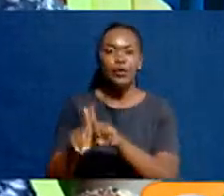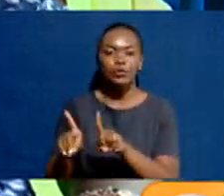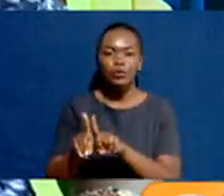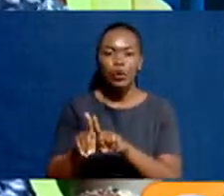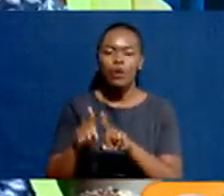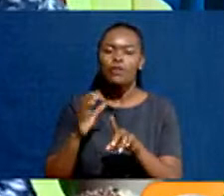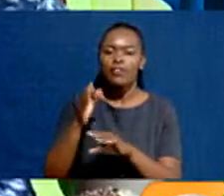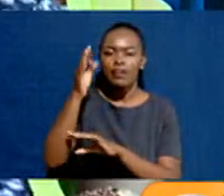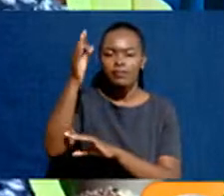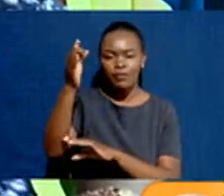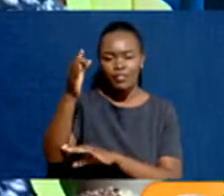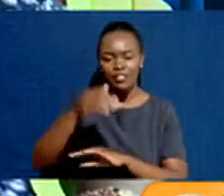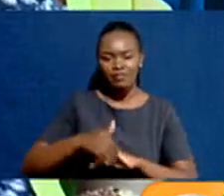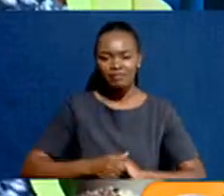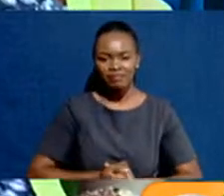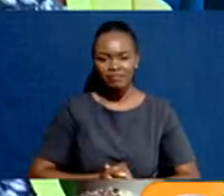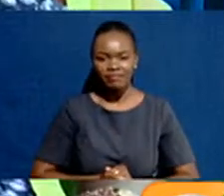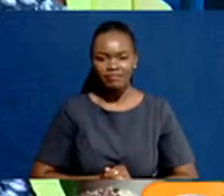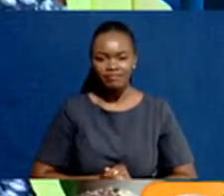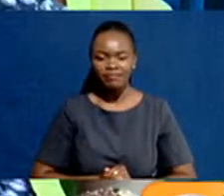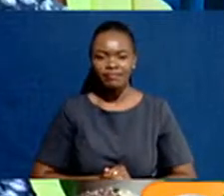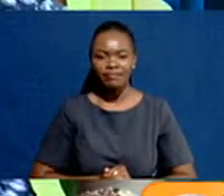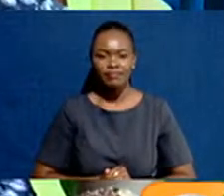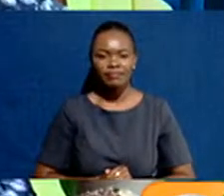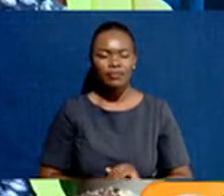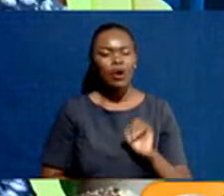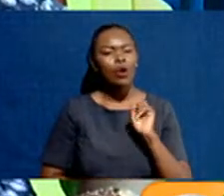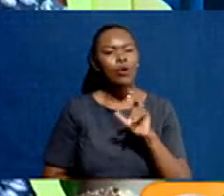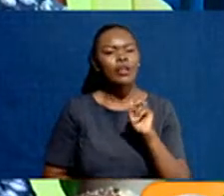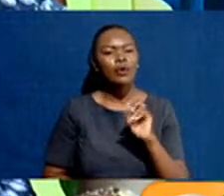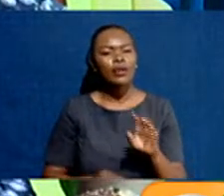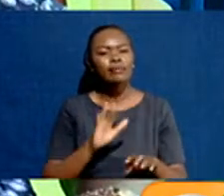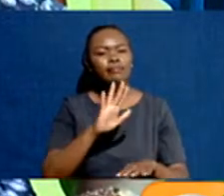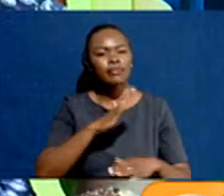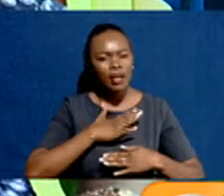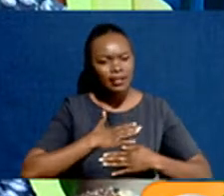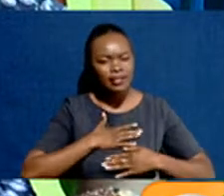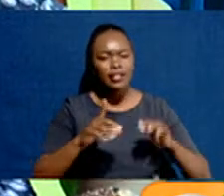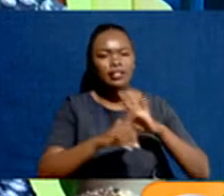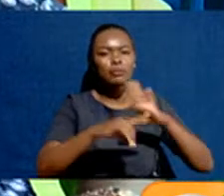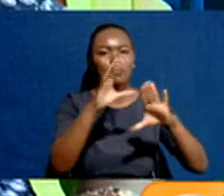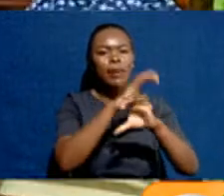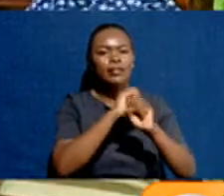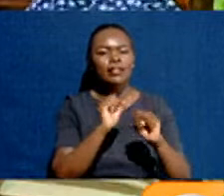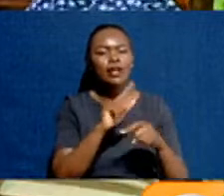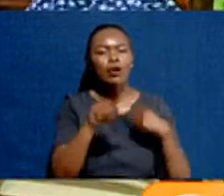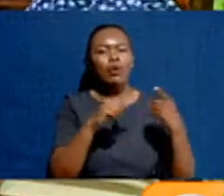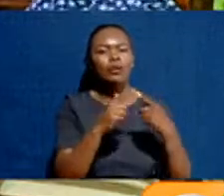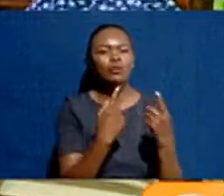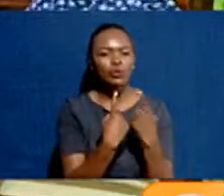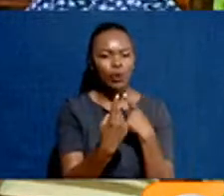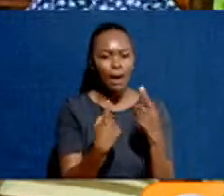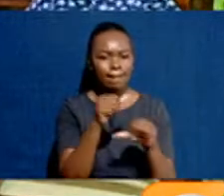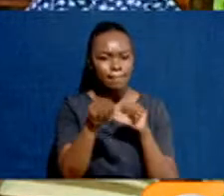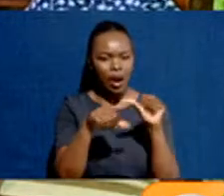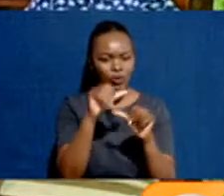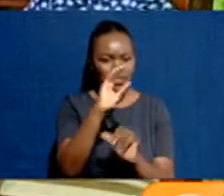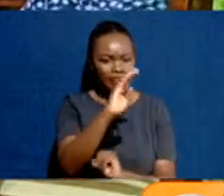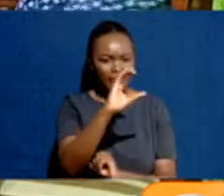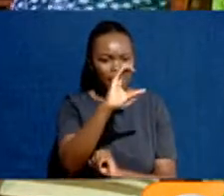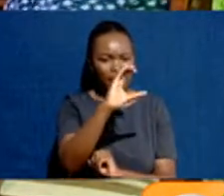for ahead, for the years ahead. Okay. And Excellency Deputy President, when we talk about CBC,